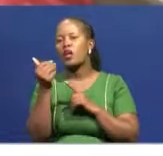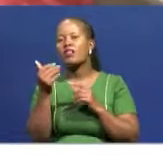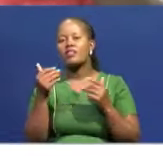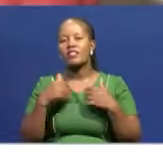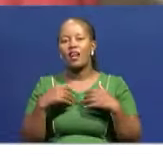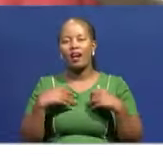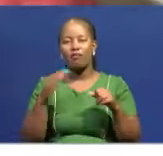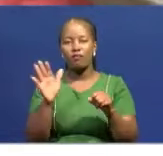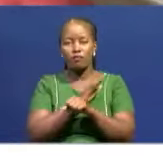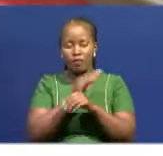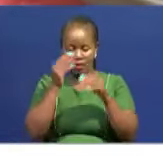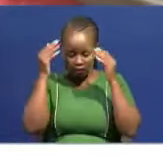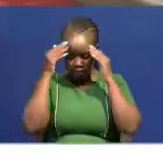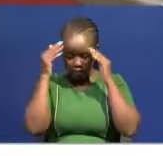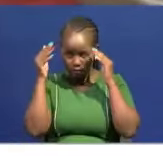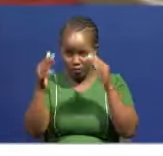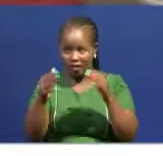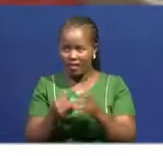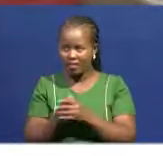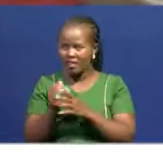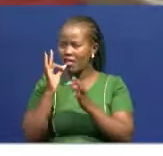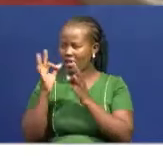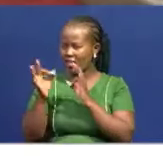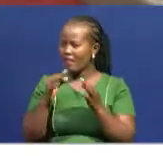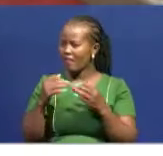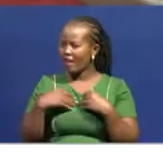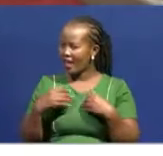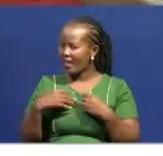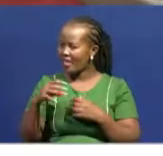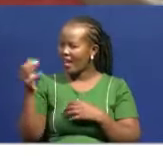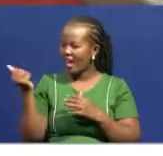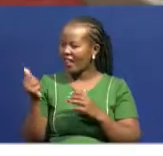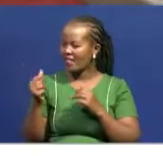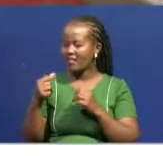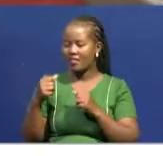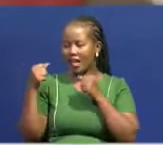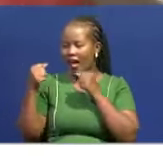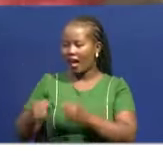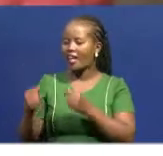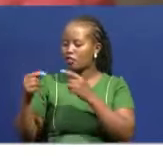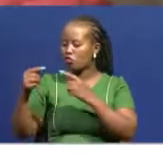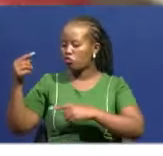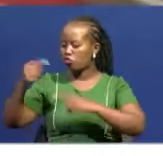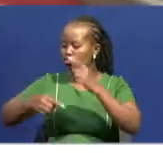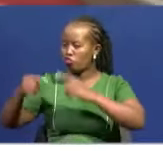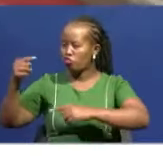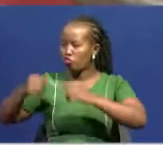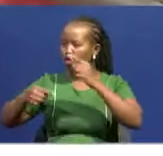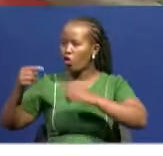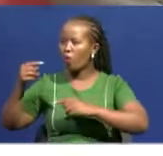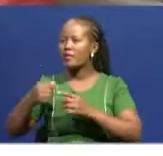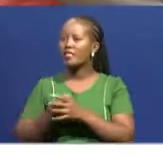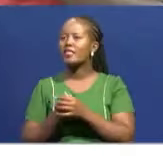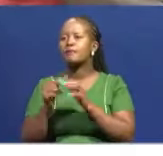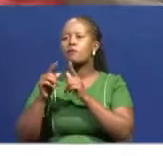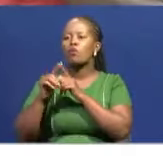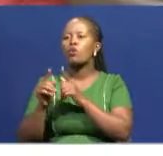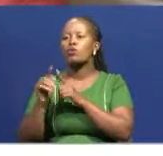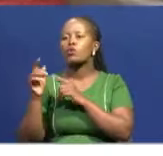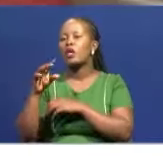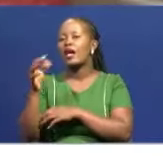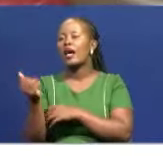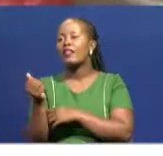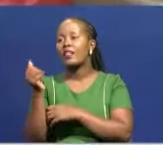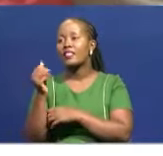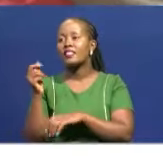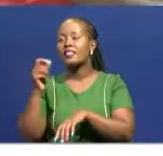on, because if you don't have your set piece in 15-a-side rugby, you can't compete. Yeah, and it becomes very difficult. You saw it with Chipu when